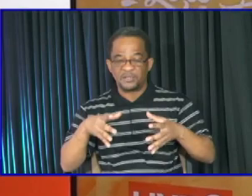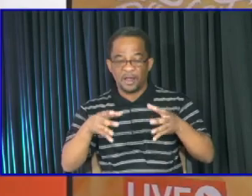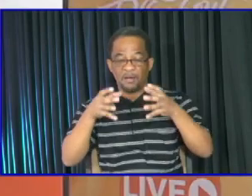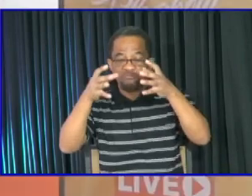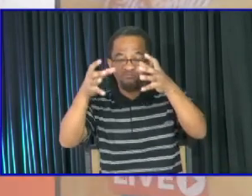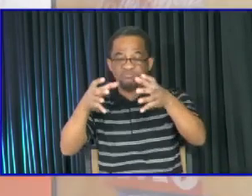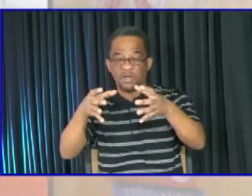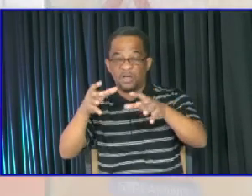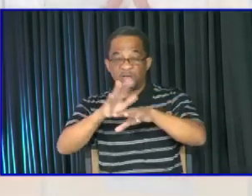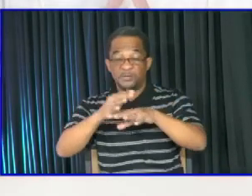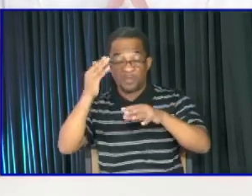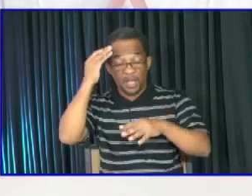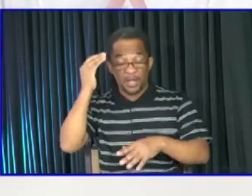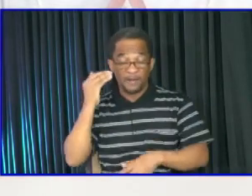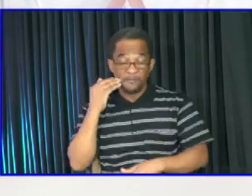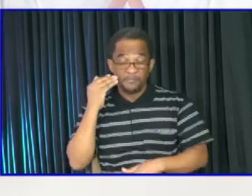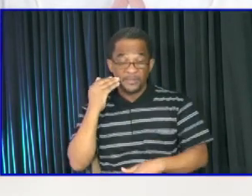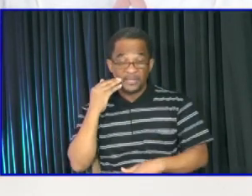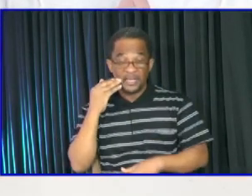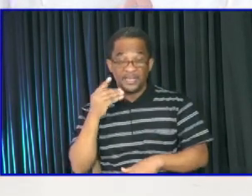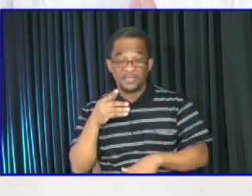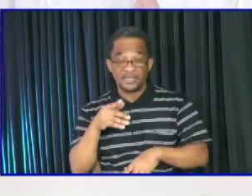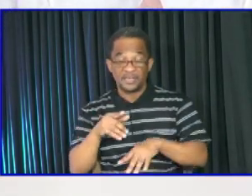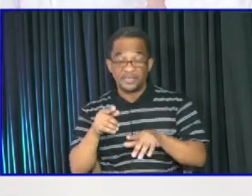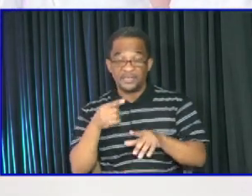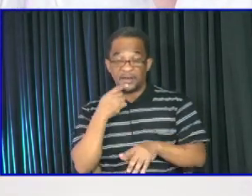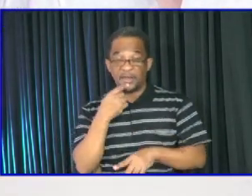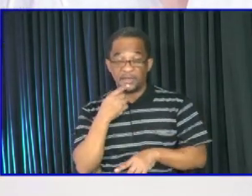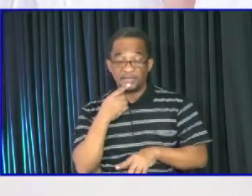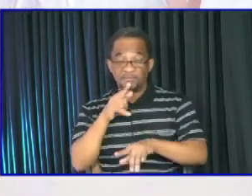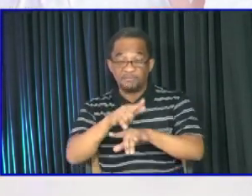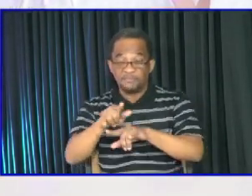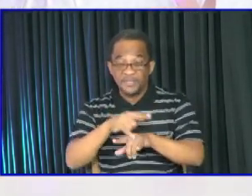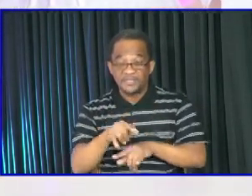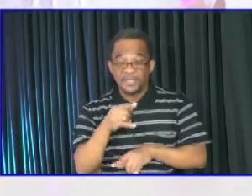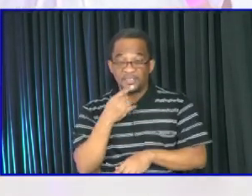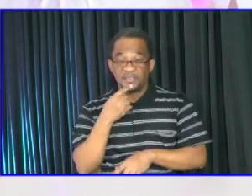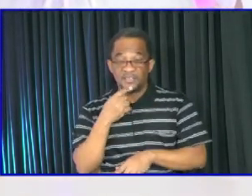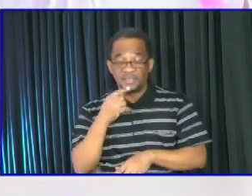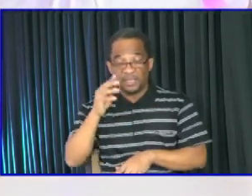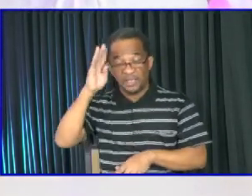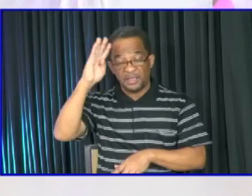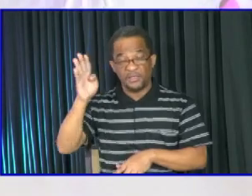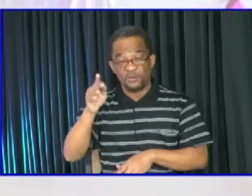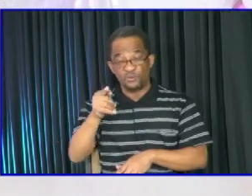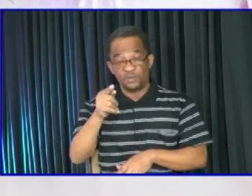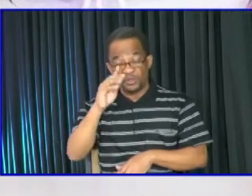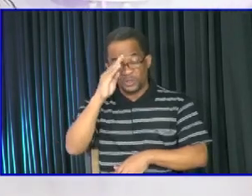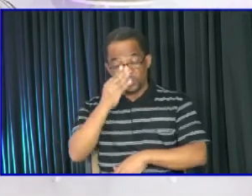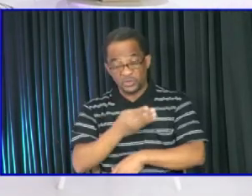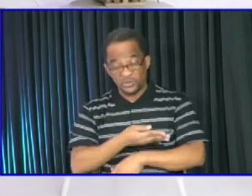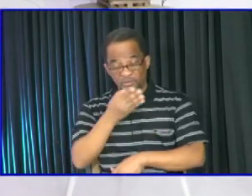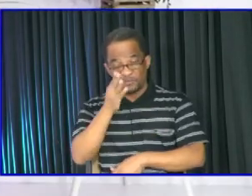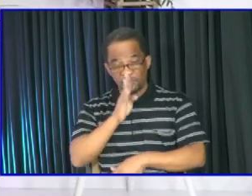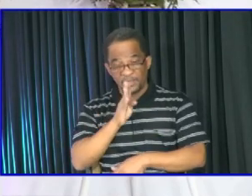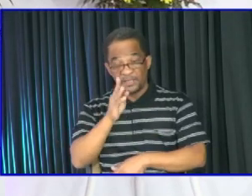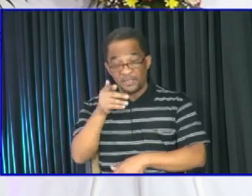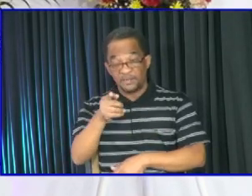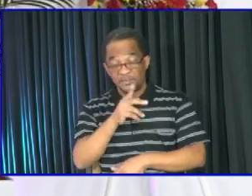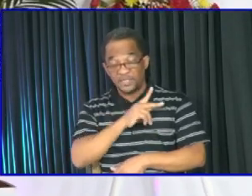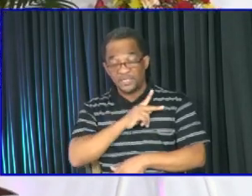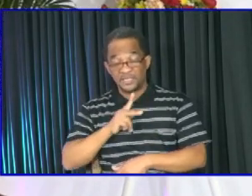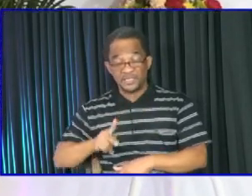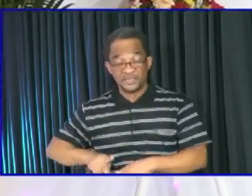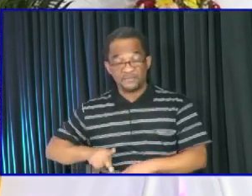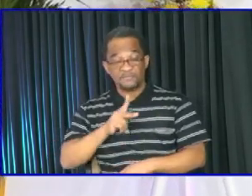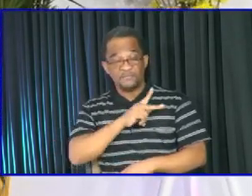that Jesus is not just the King of the world. Jesus is the Son of God. Jesus is the King of kings and